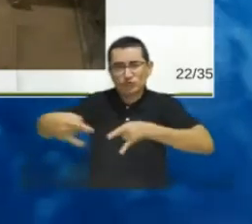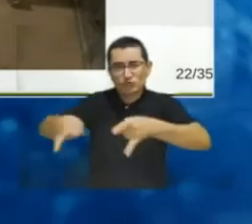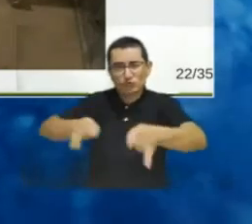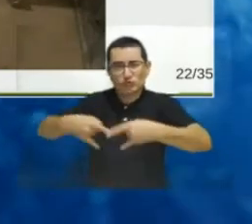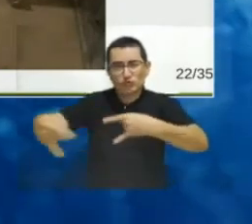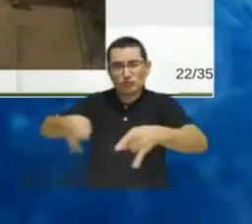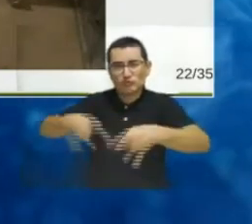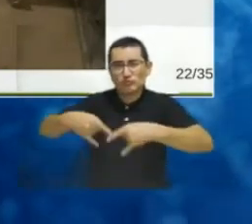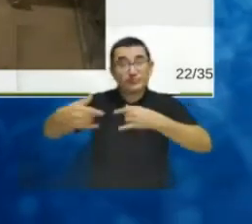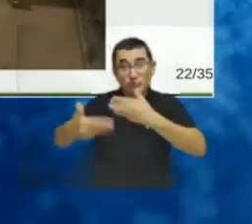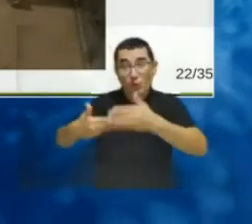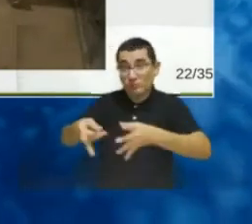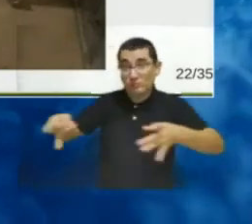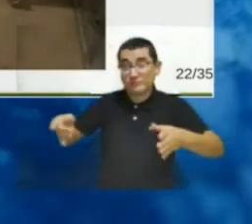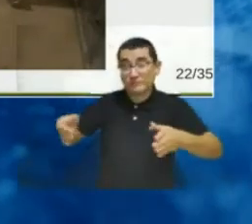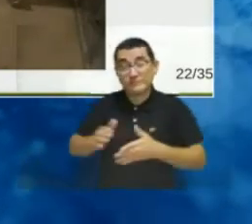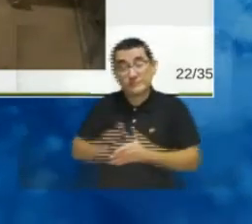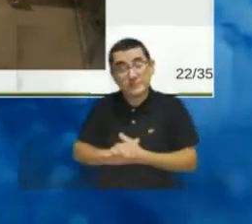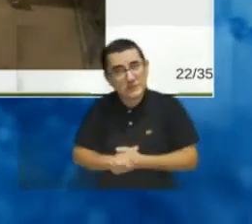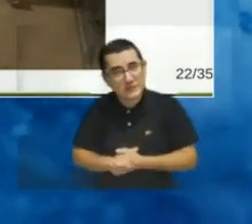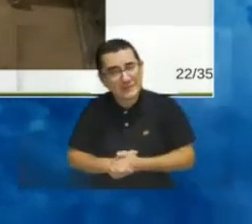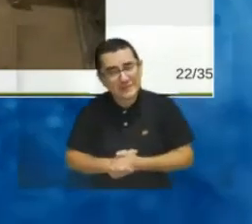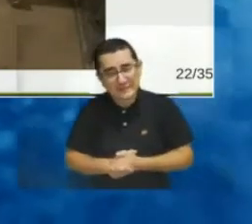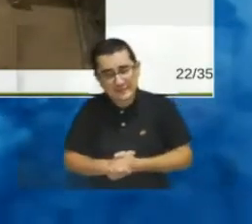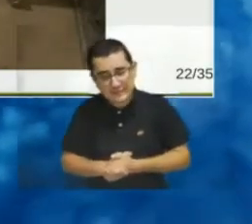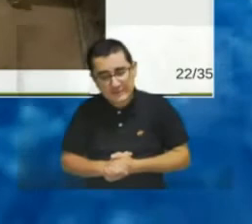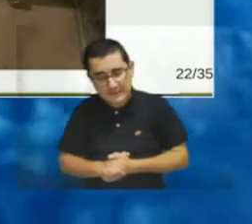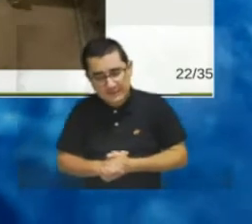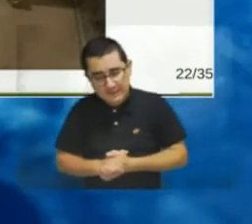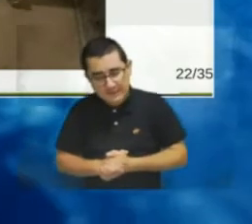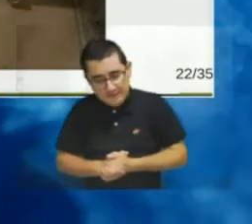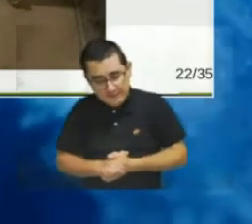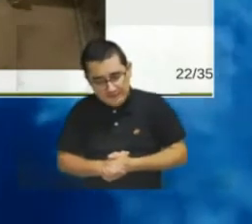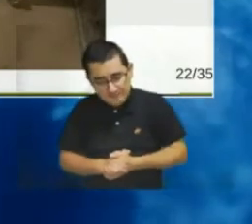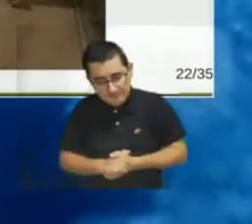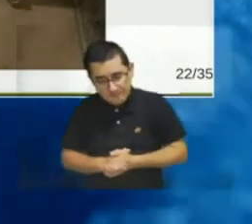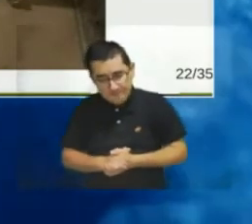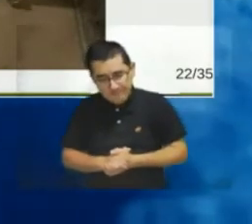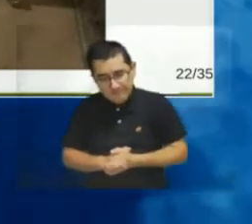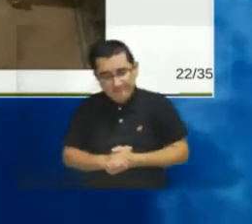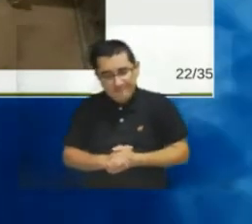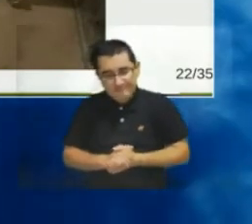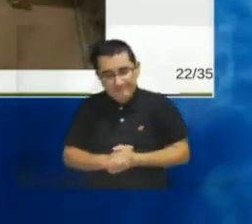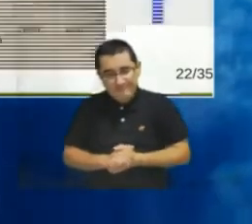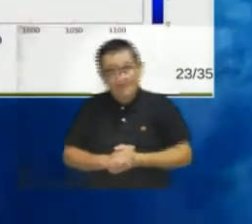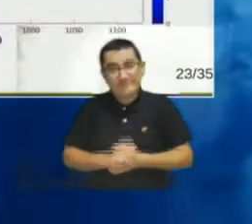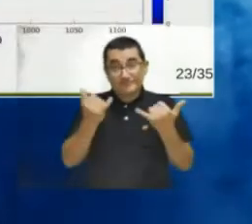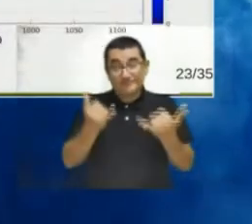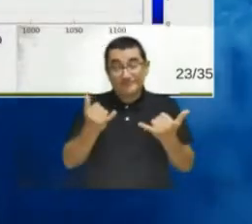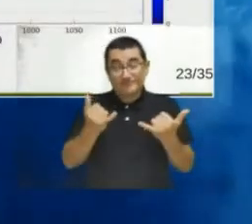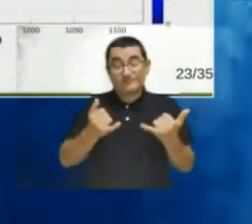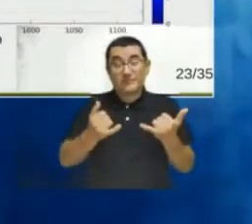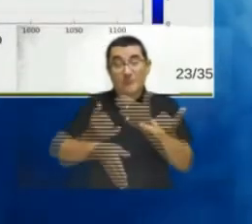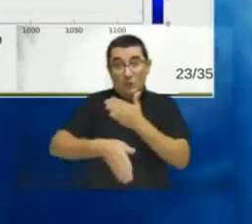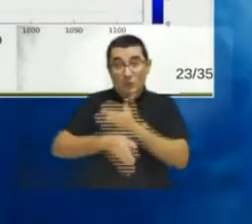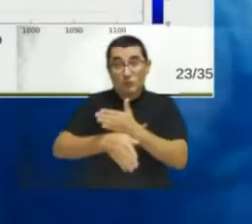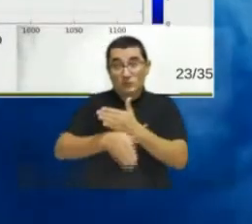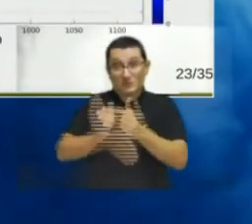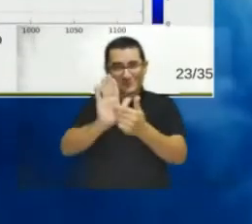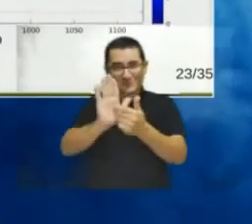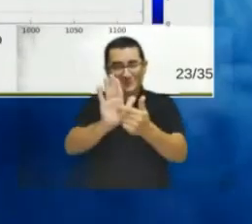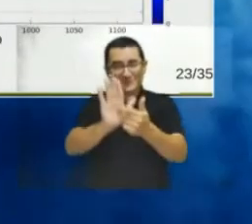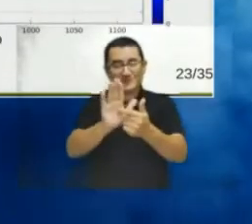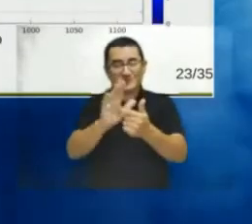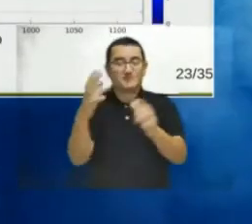of the ones of interest that we have here. What we do is, what we have here is